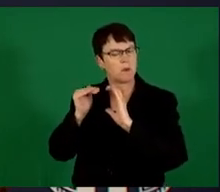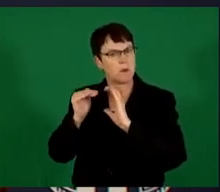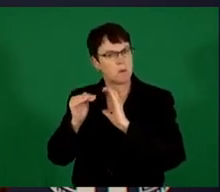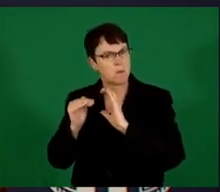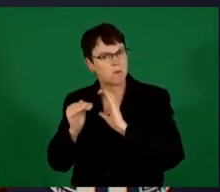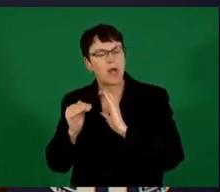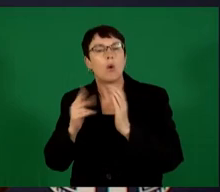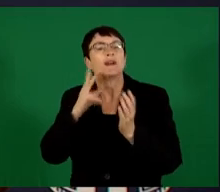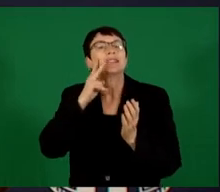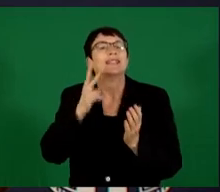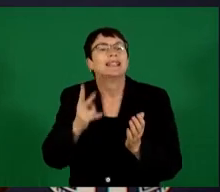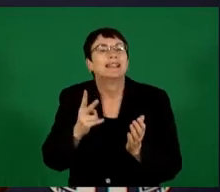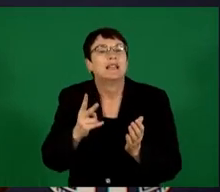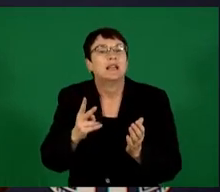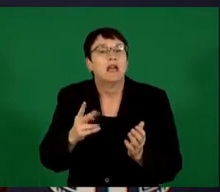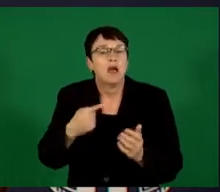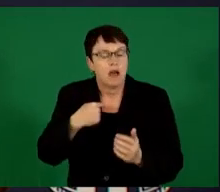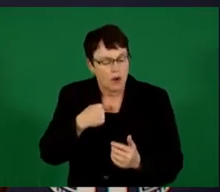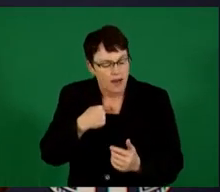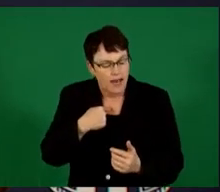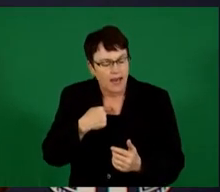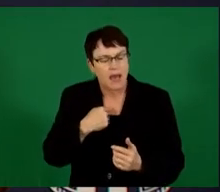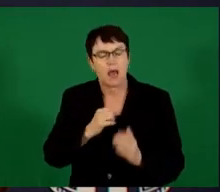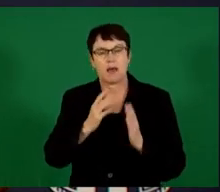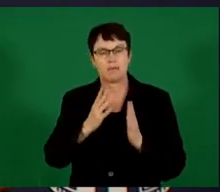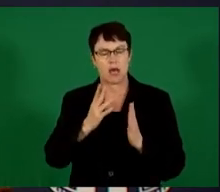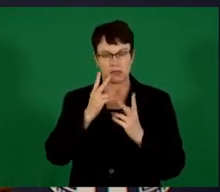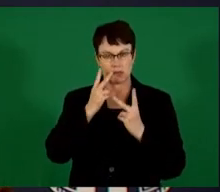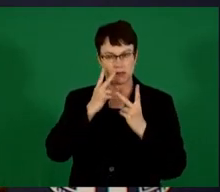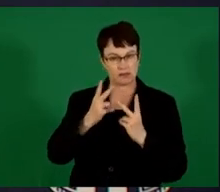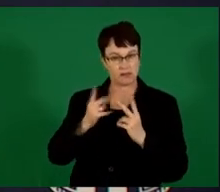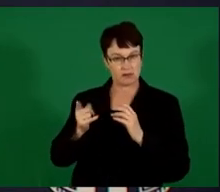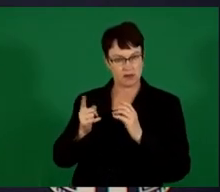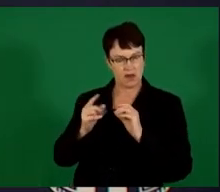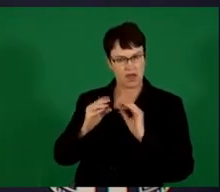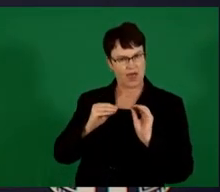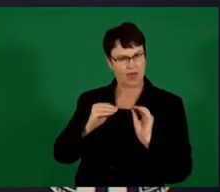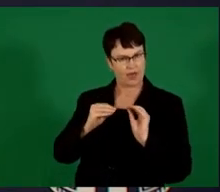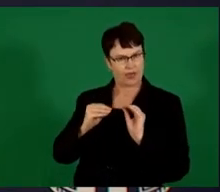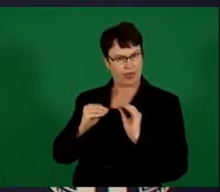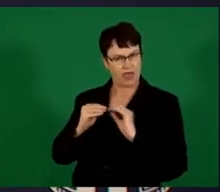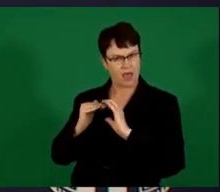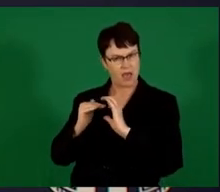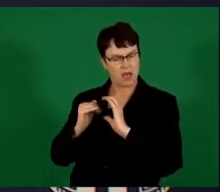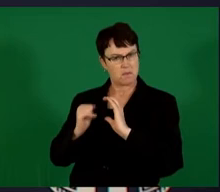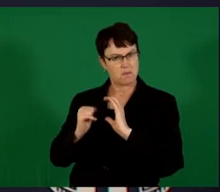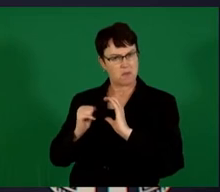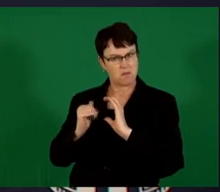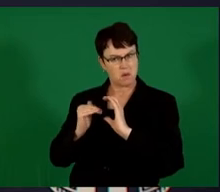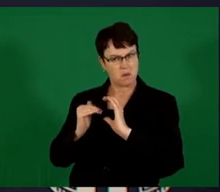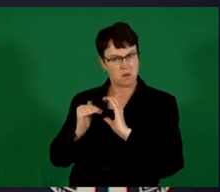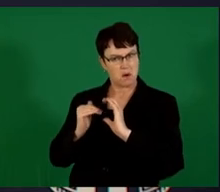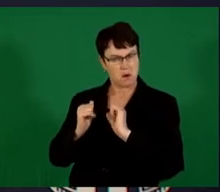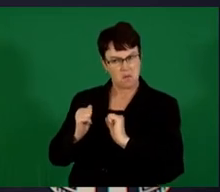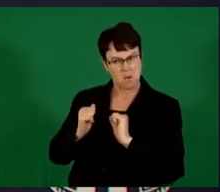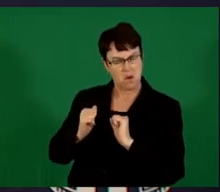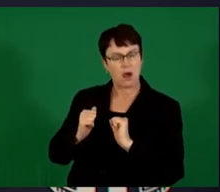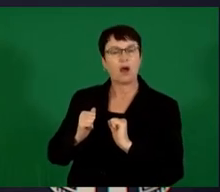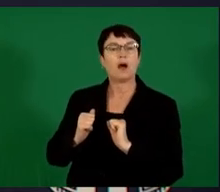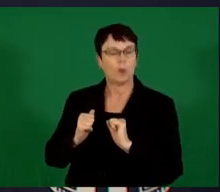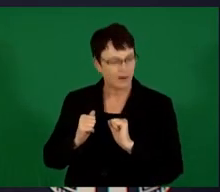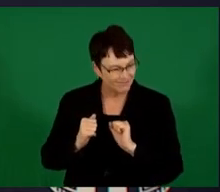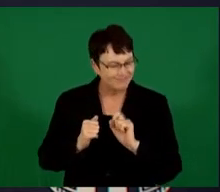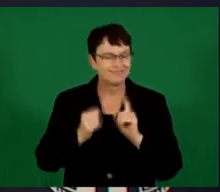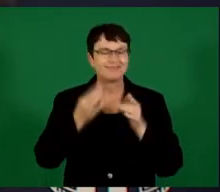remain resolved on dealing with inflation? And I can say that from the questions